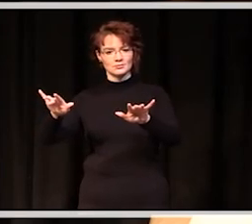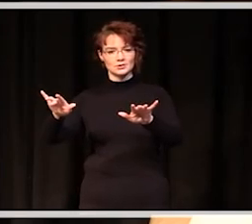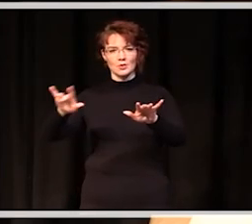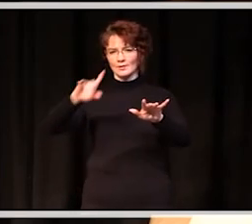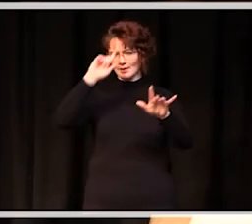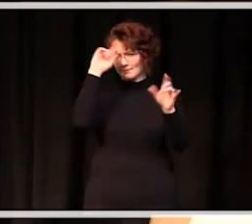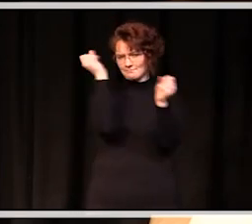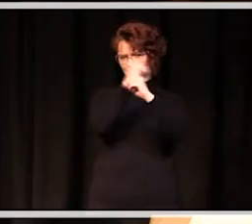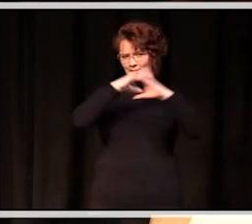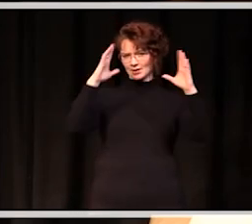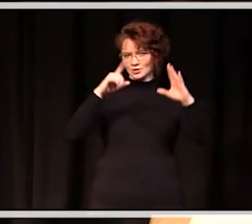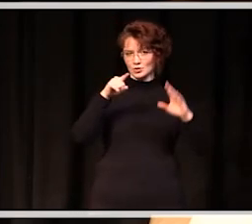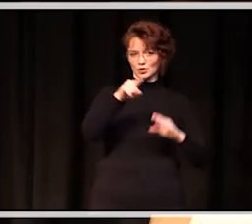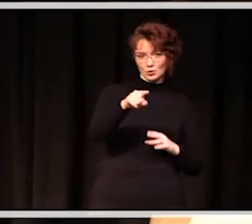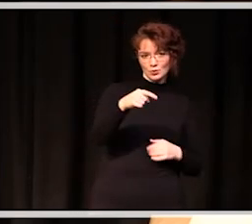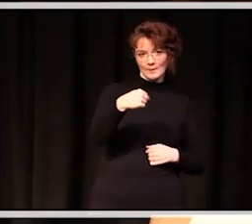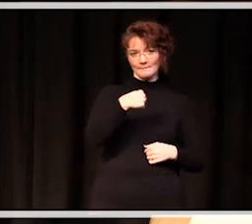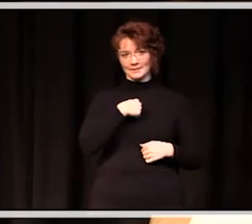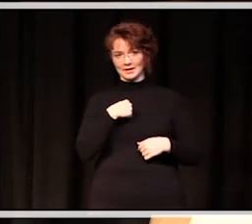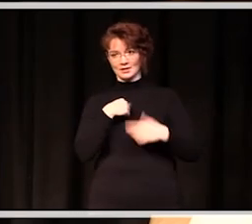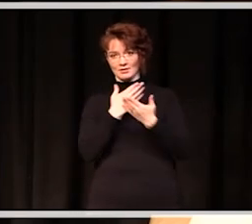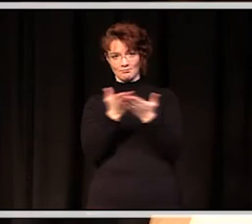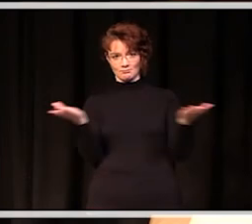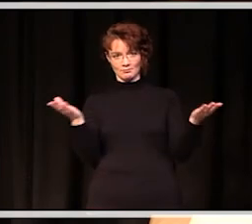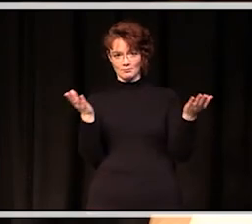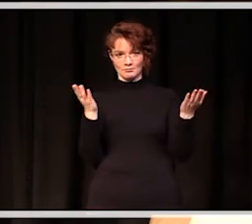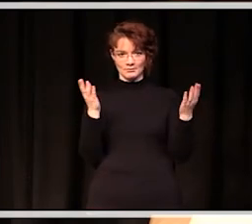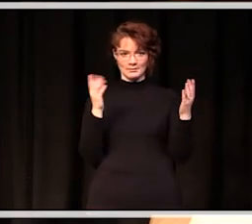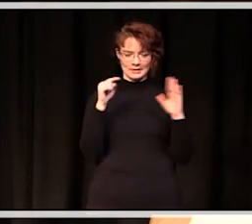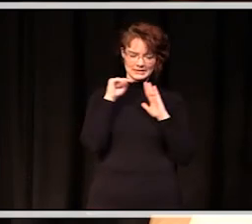Imagine you and I going deep,